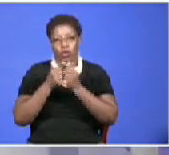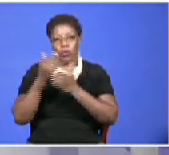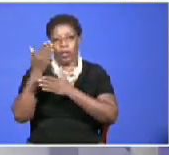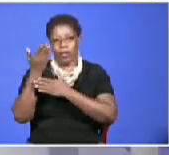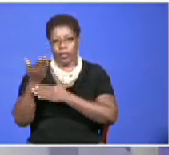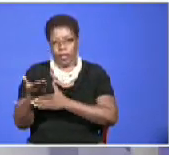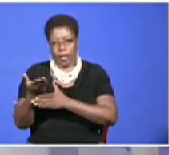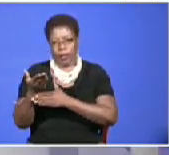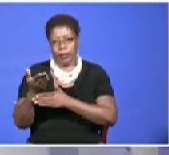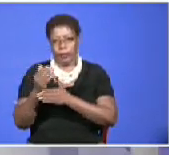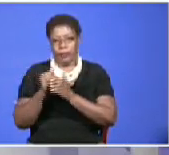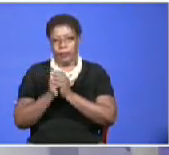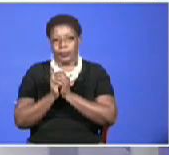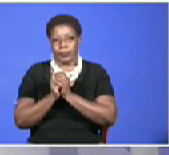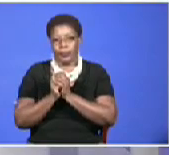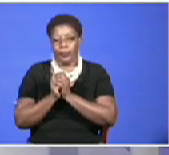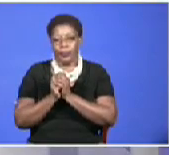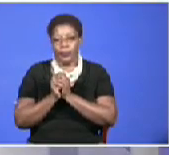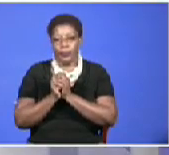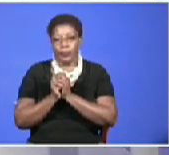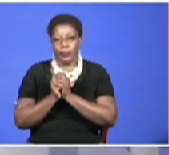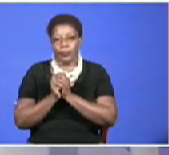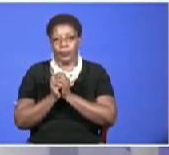town in Marsh Harbor.